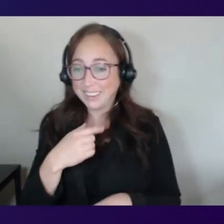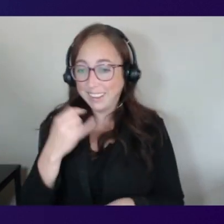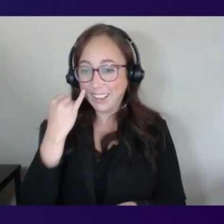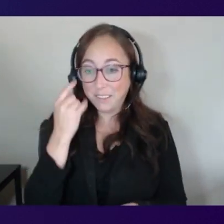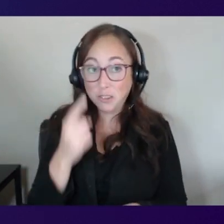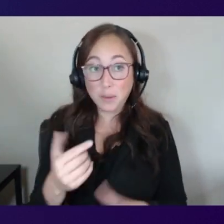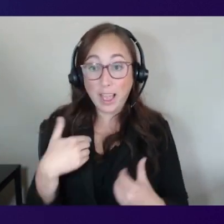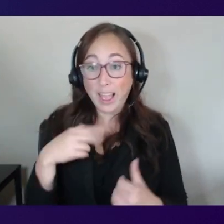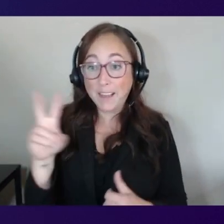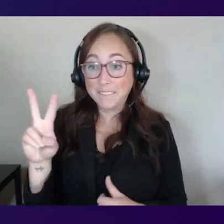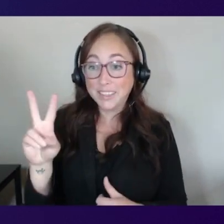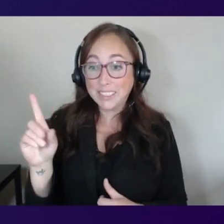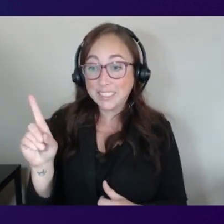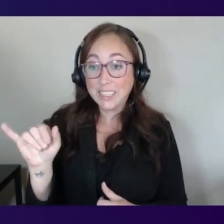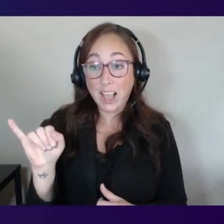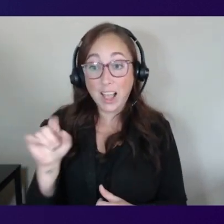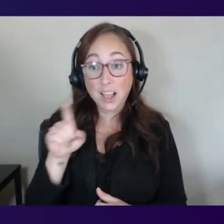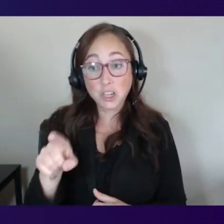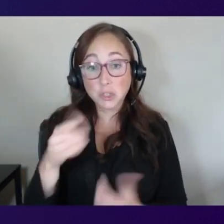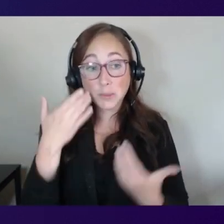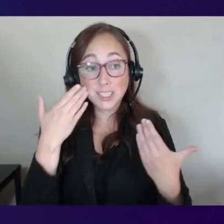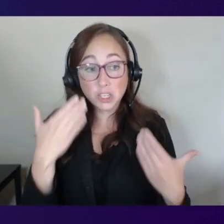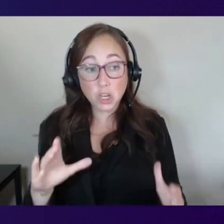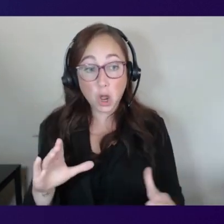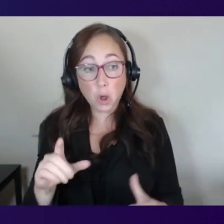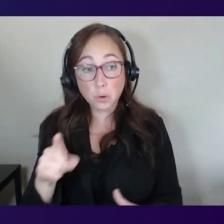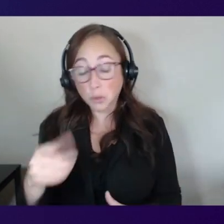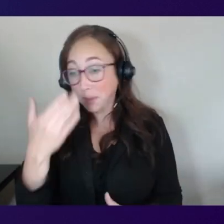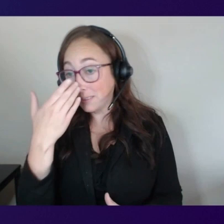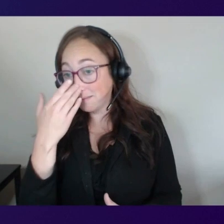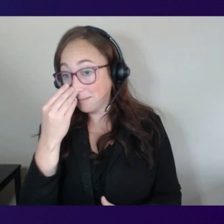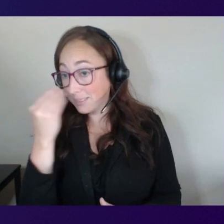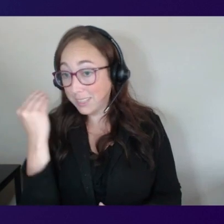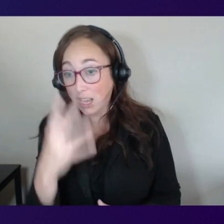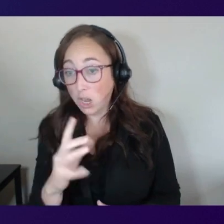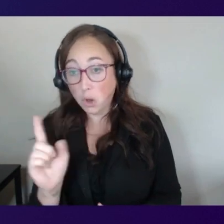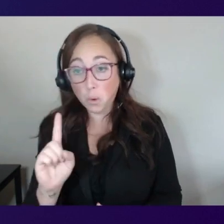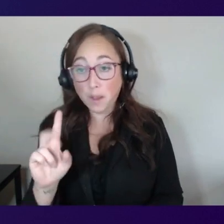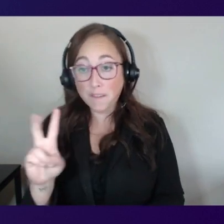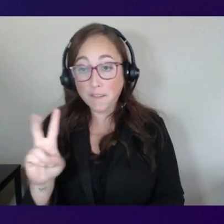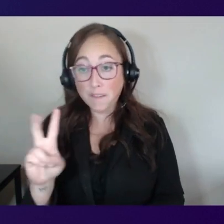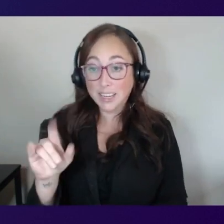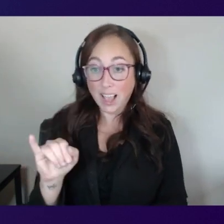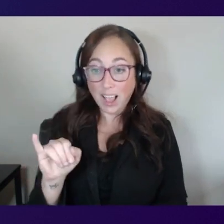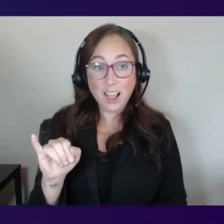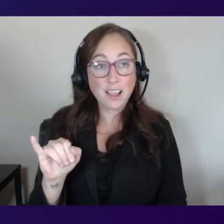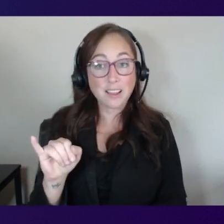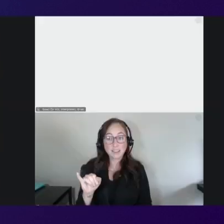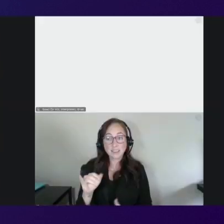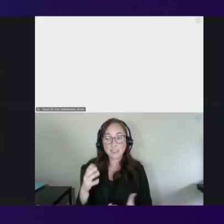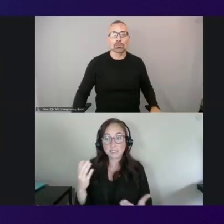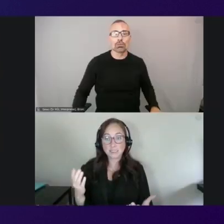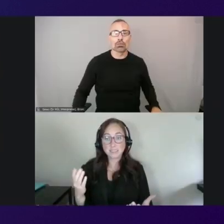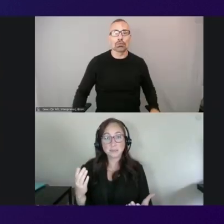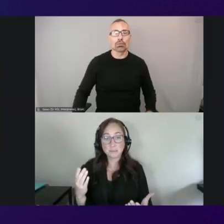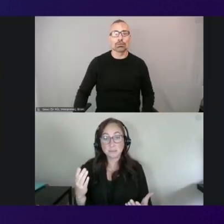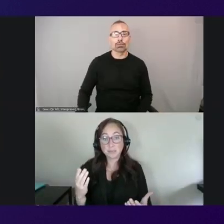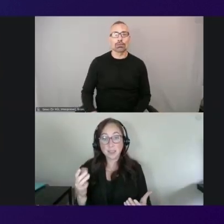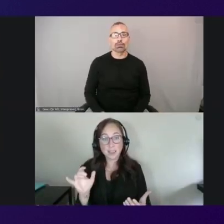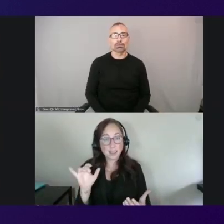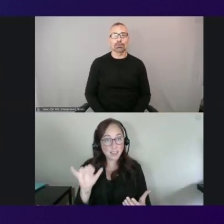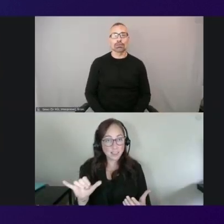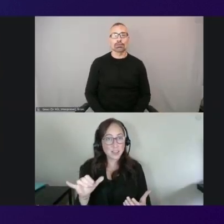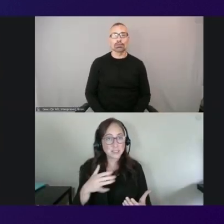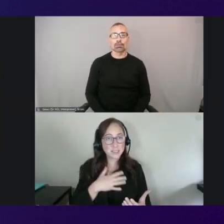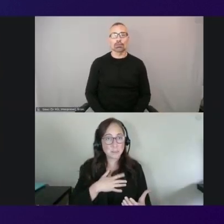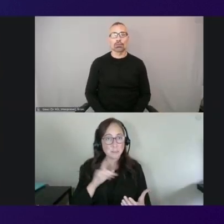and you didn't really know or care where that VDI was? It sounds like Core is going to allow you to do that. Yeah. So, I mean, that was going to be my